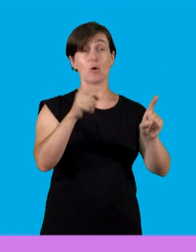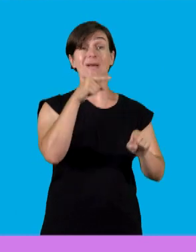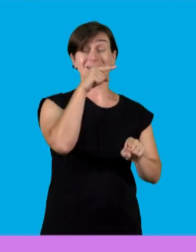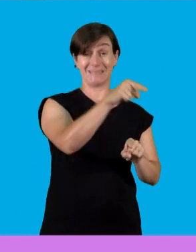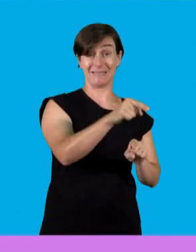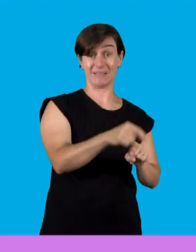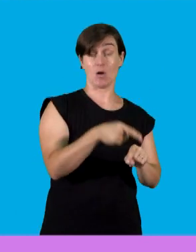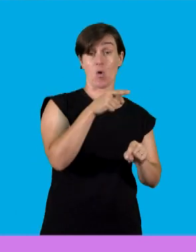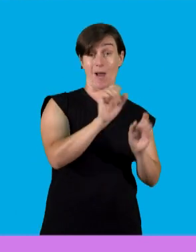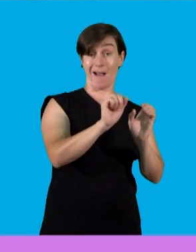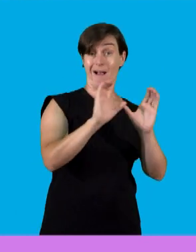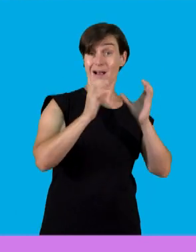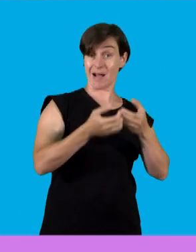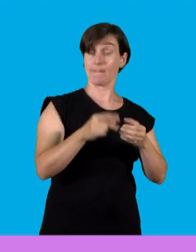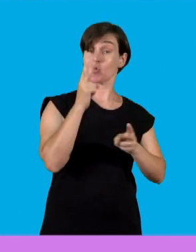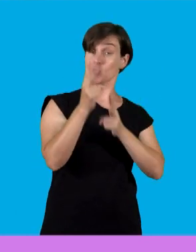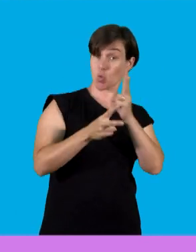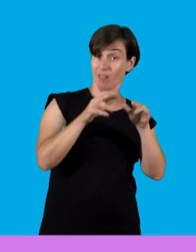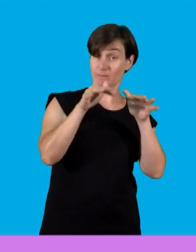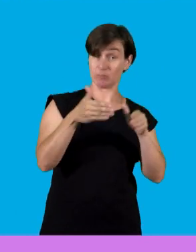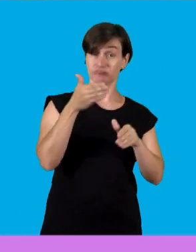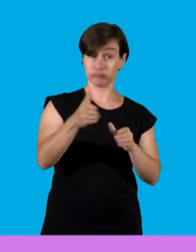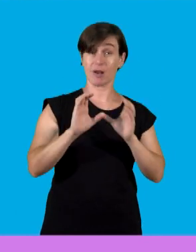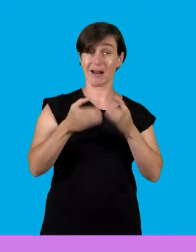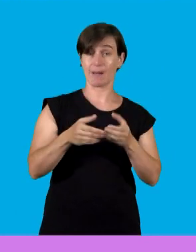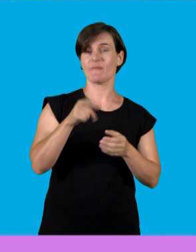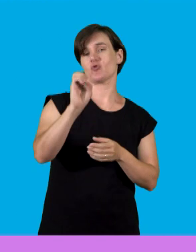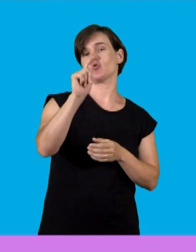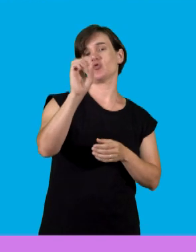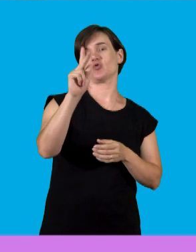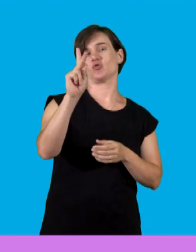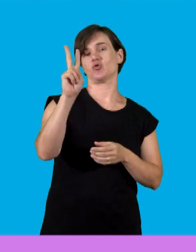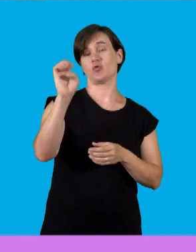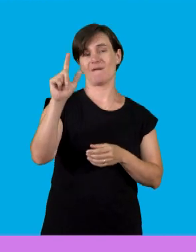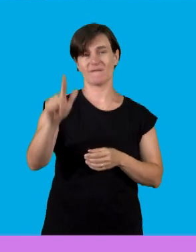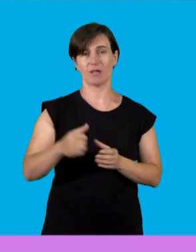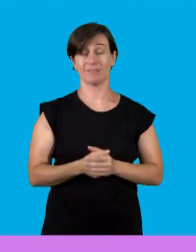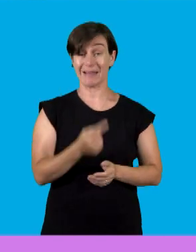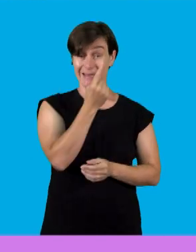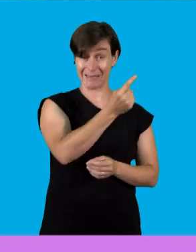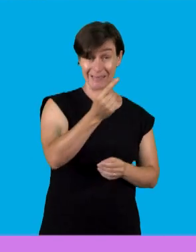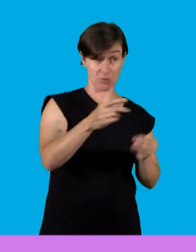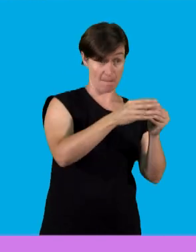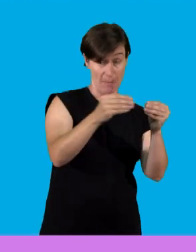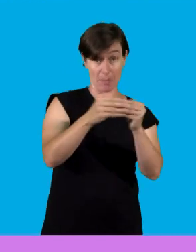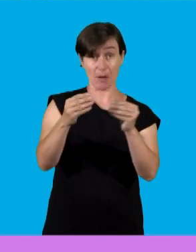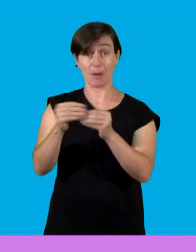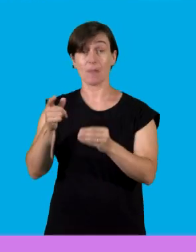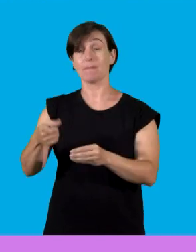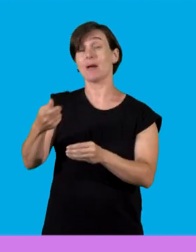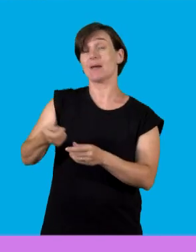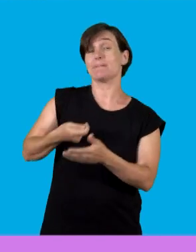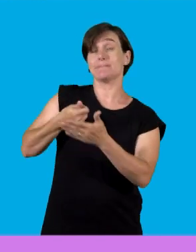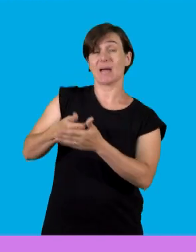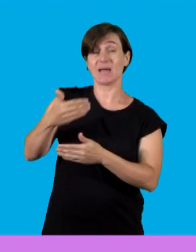12 members belonging to the Weltevrede Stokvel Club. Each member contributes 900 Rand per month